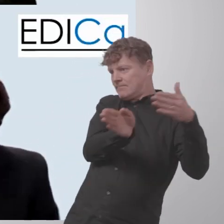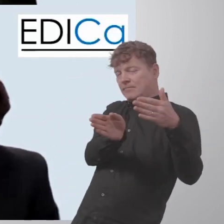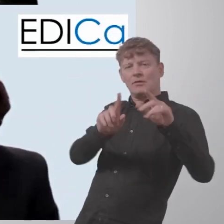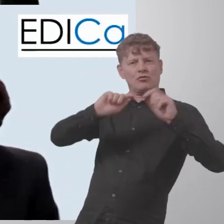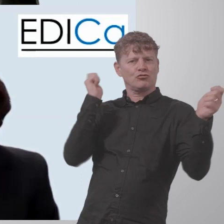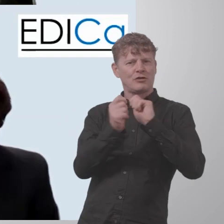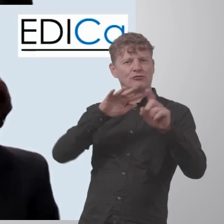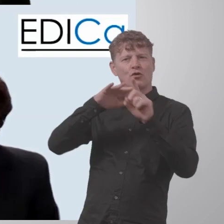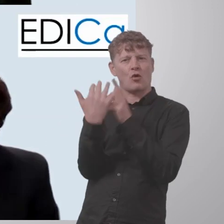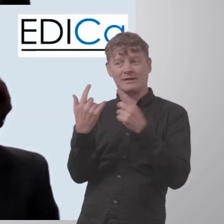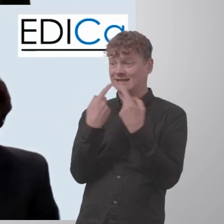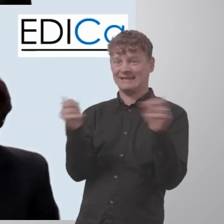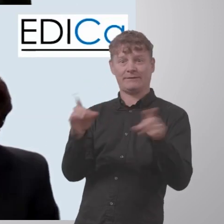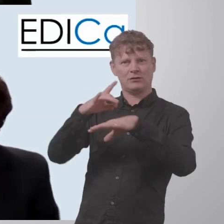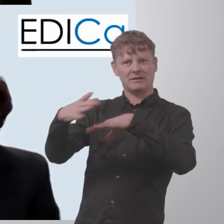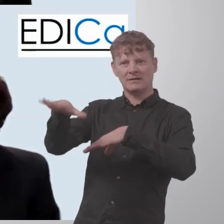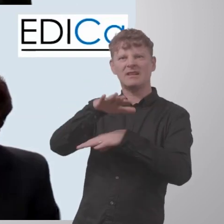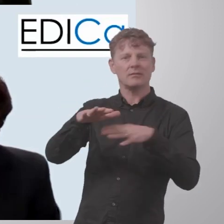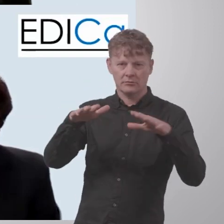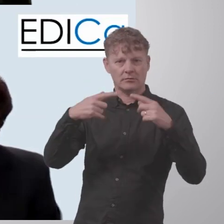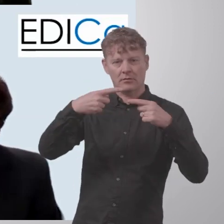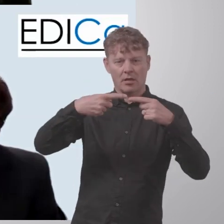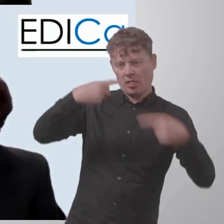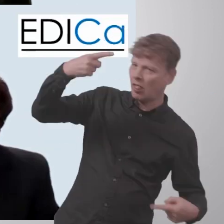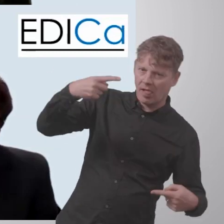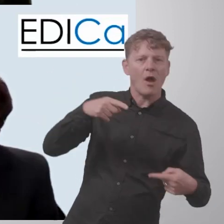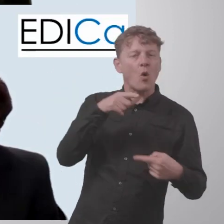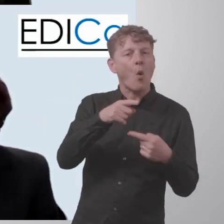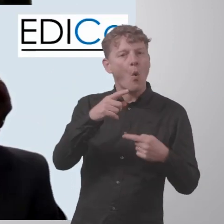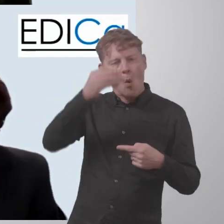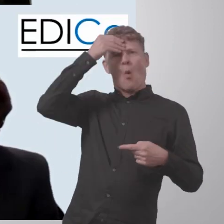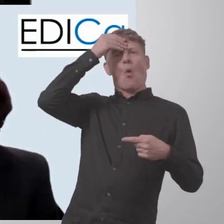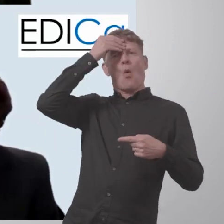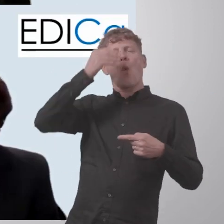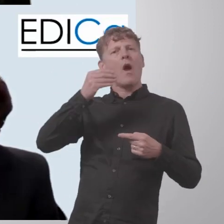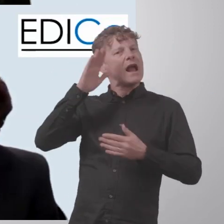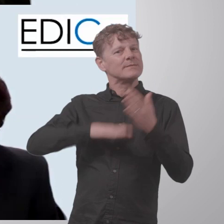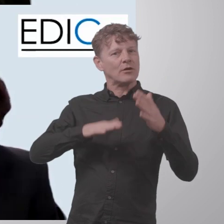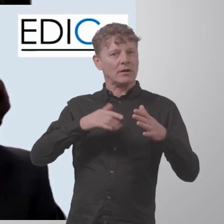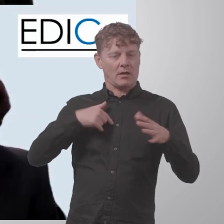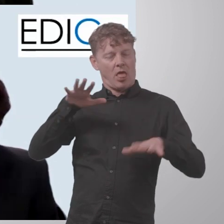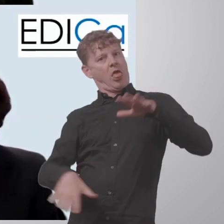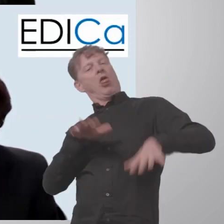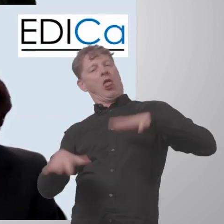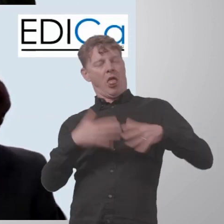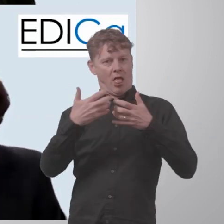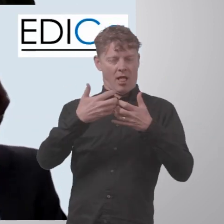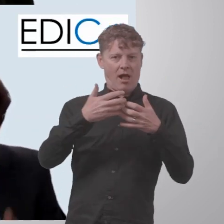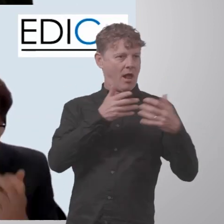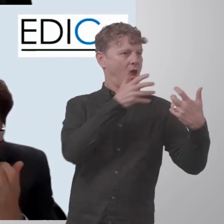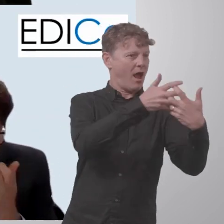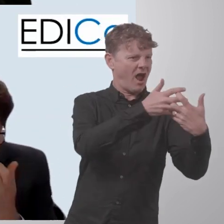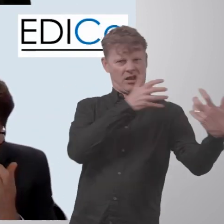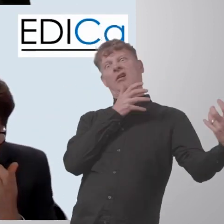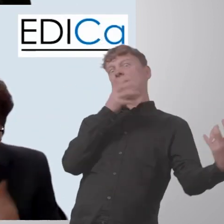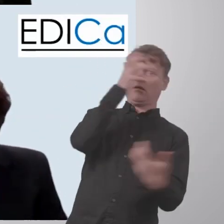setting. And so that was a very formative experience for me, that sense of discombobulation about having to start again. Then if I look at